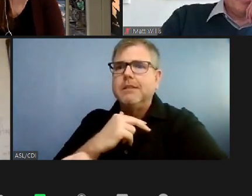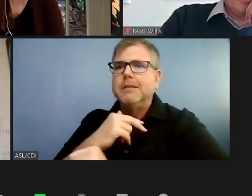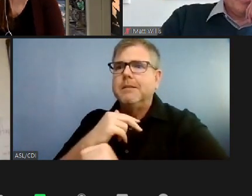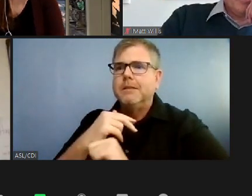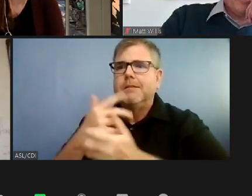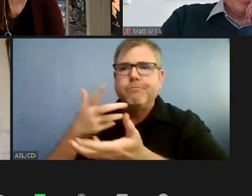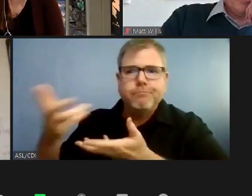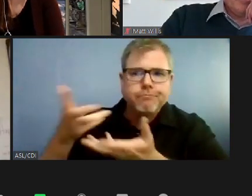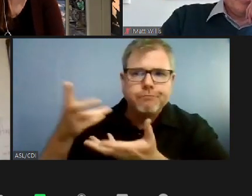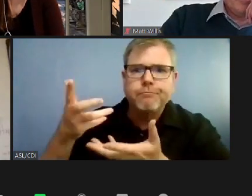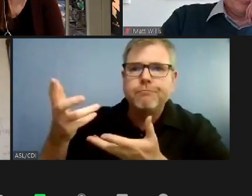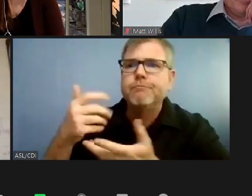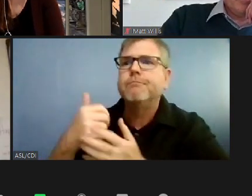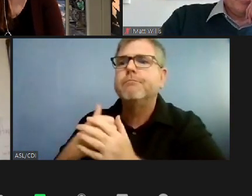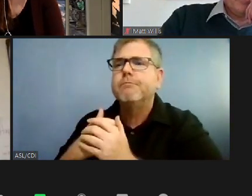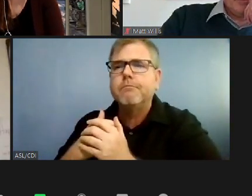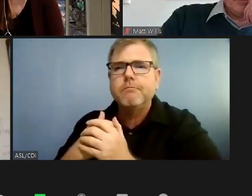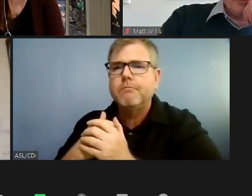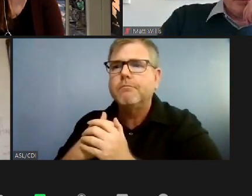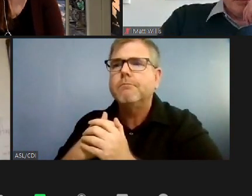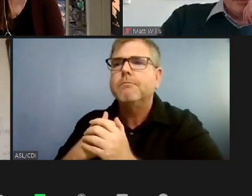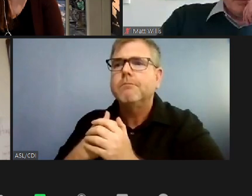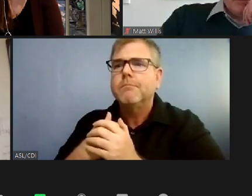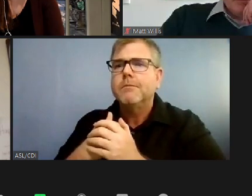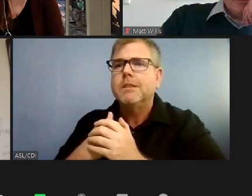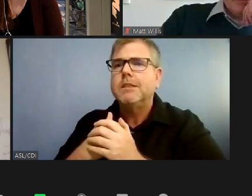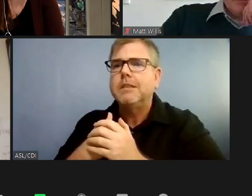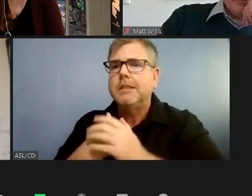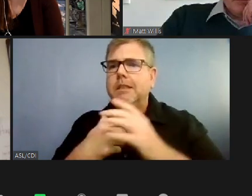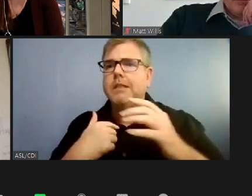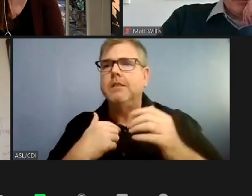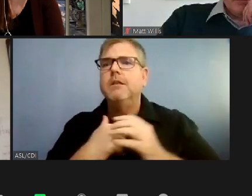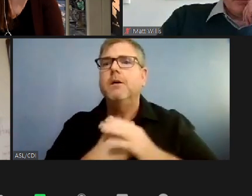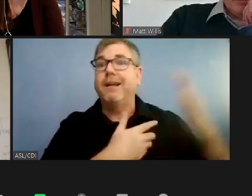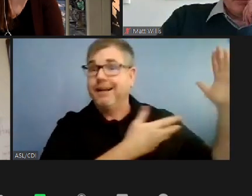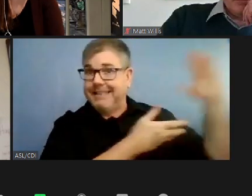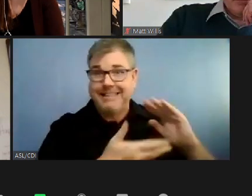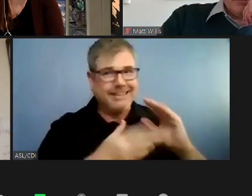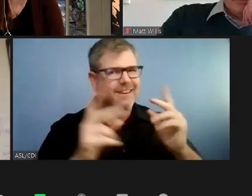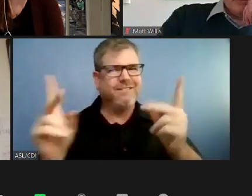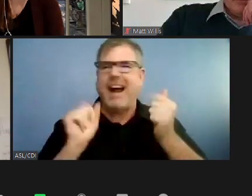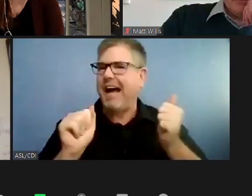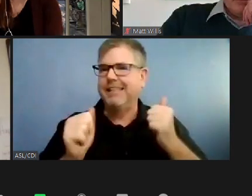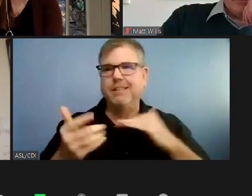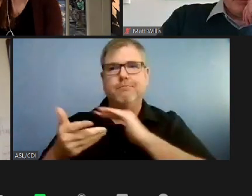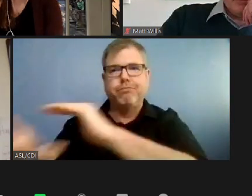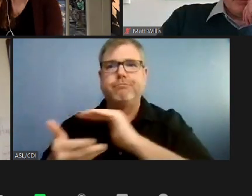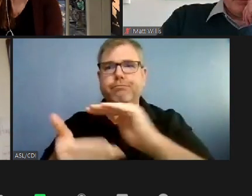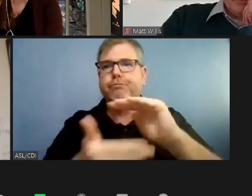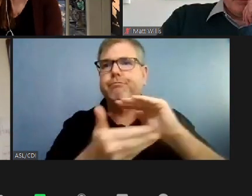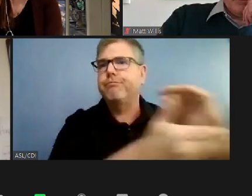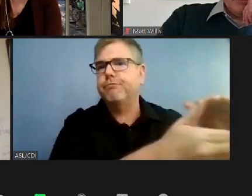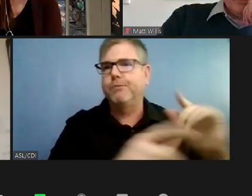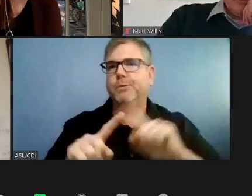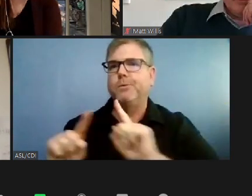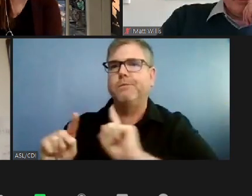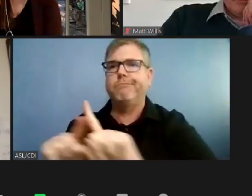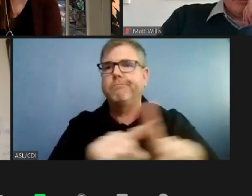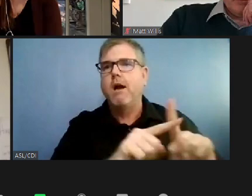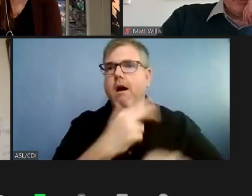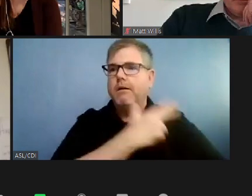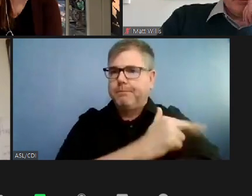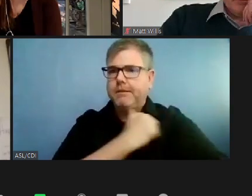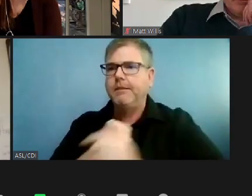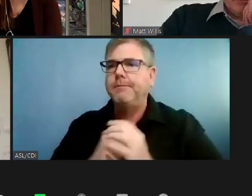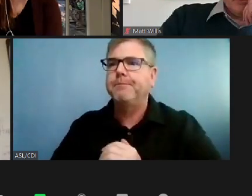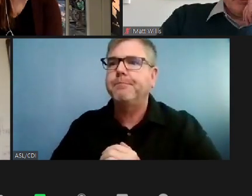So we know exactly the minute that we get it, we're logistically kind of turning this stuff around and putting it in